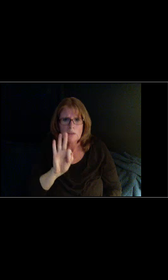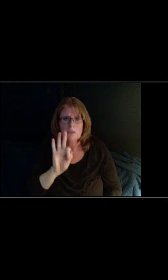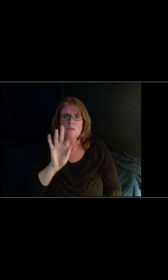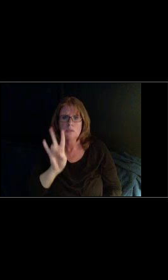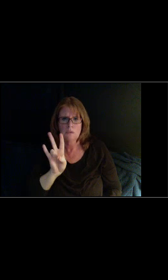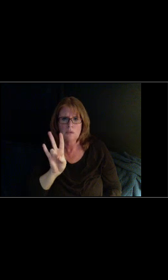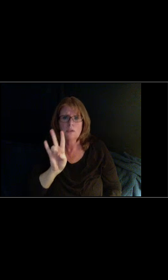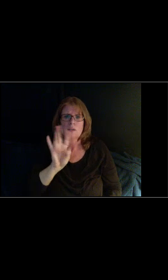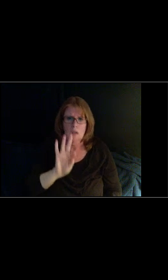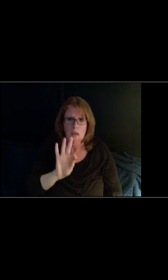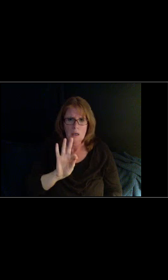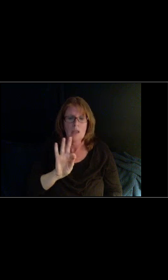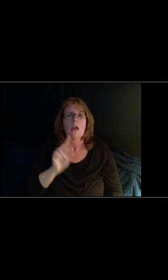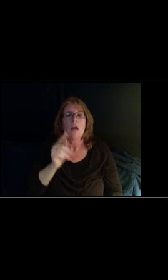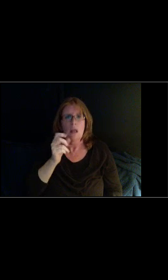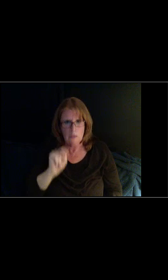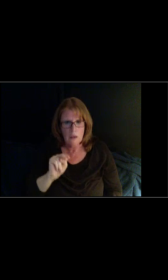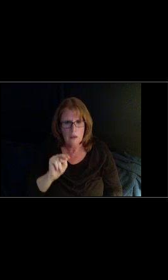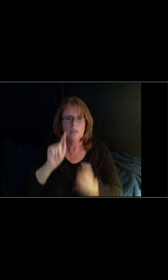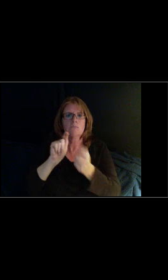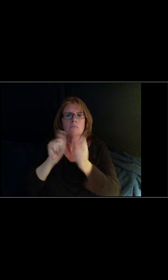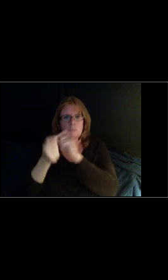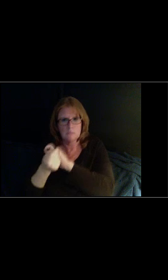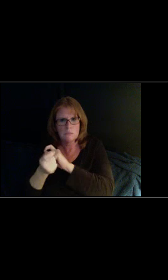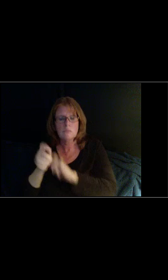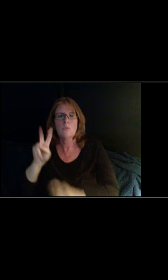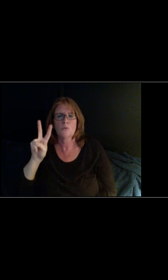1964, from 1964 to 1979,